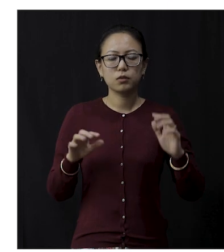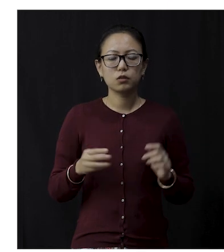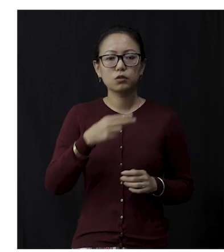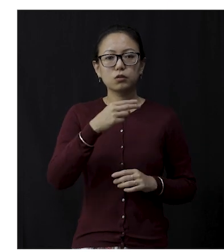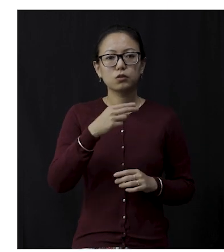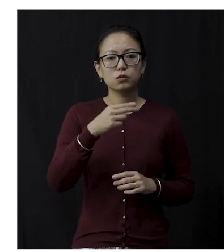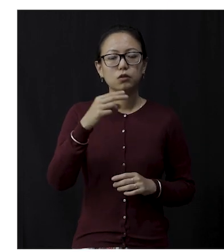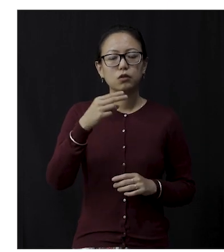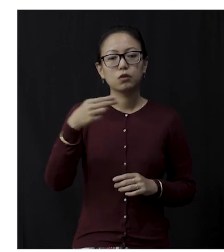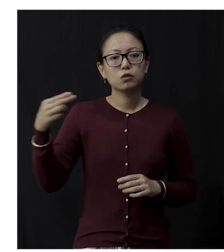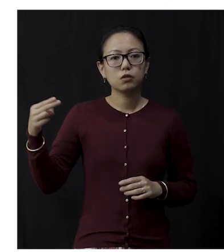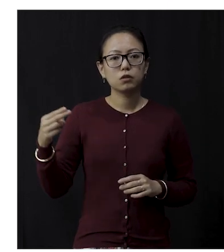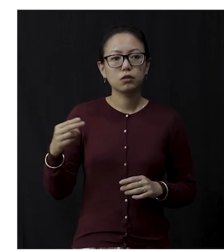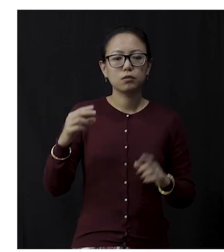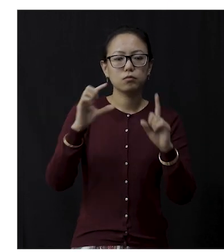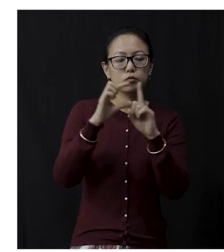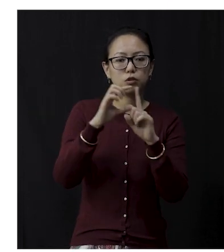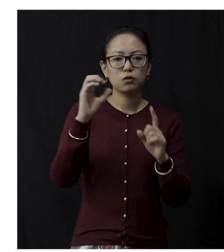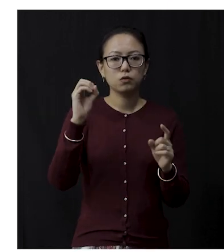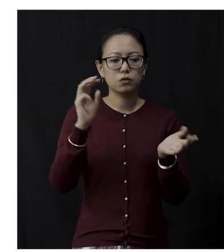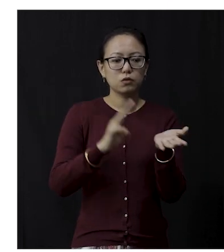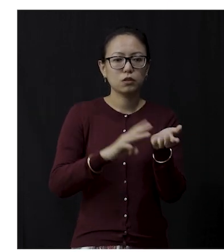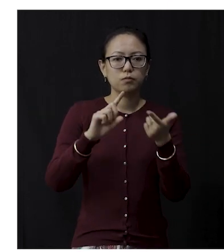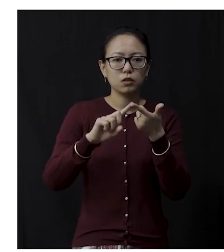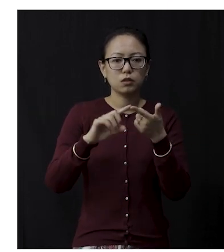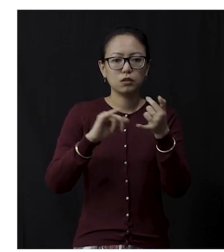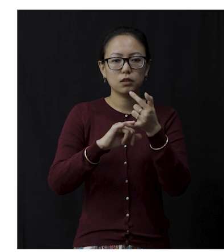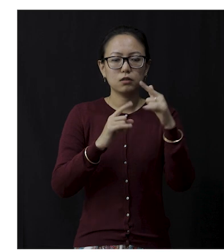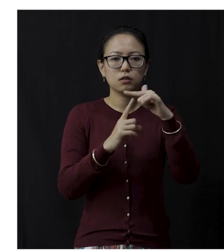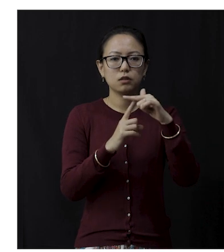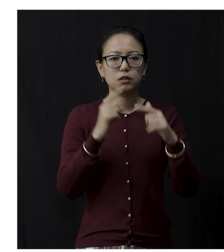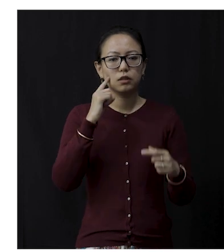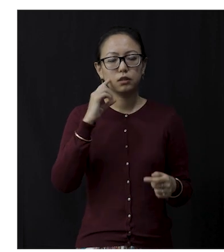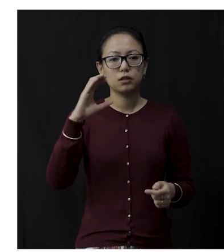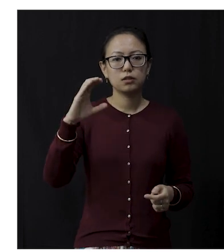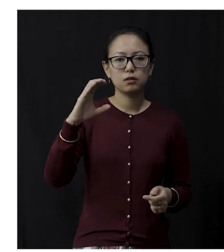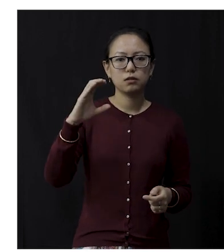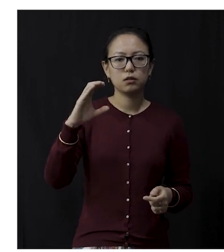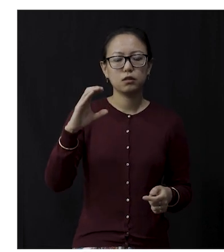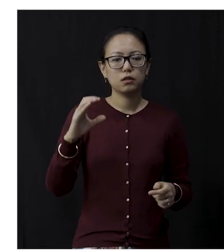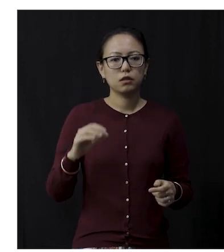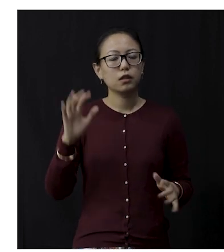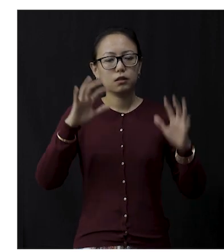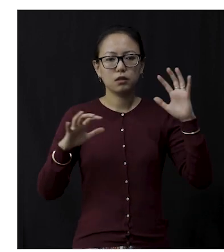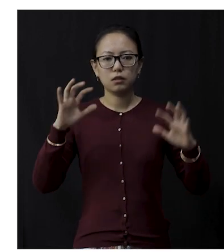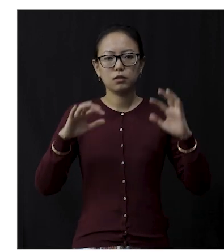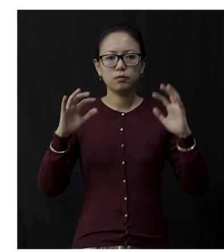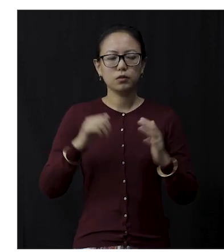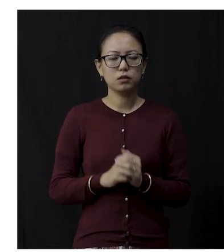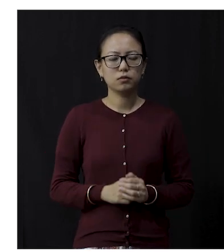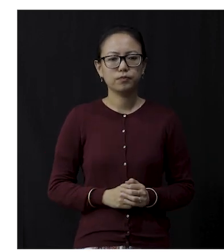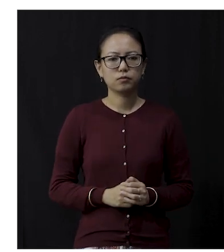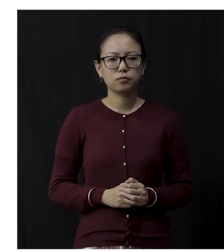Okay? So they live with us near our neighborhood. Okay? So